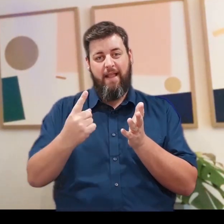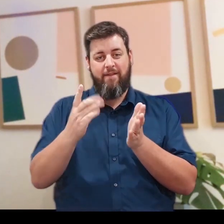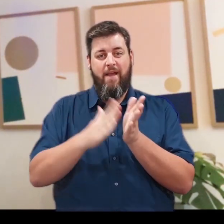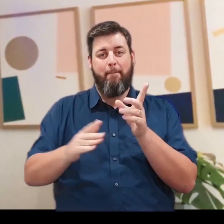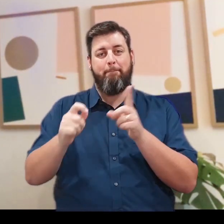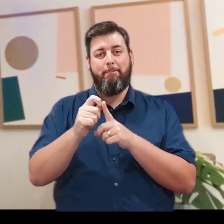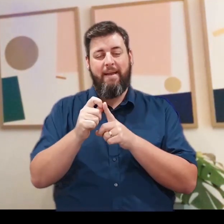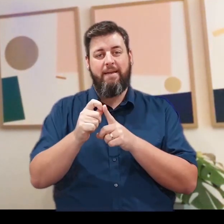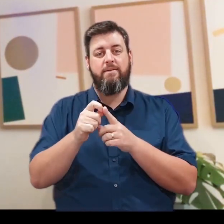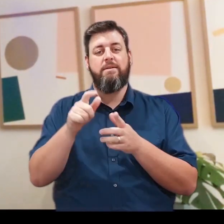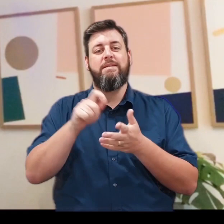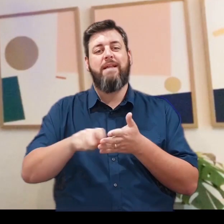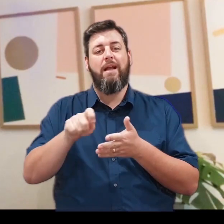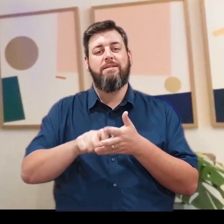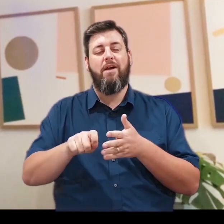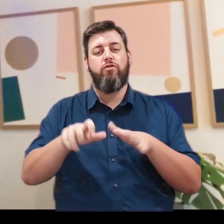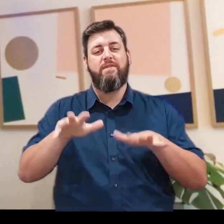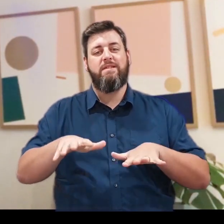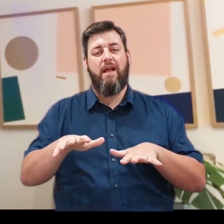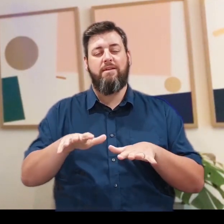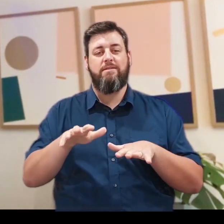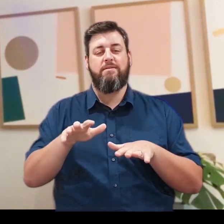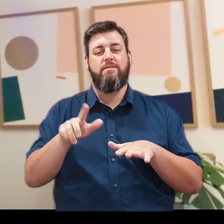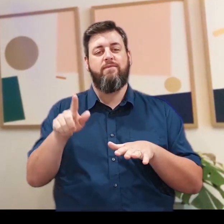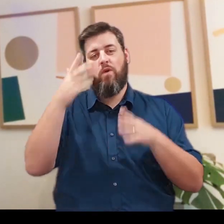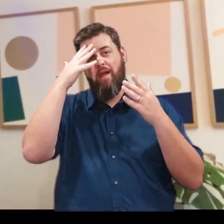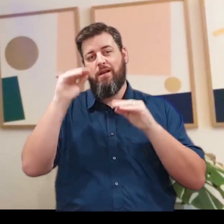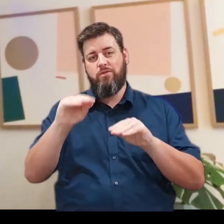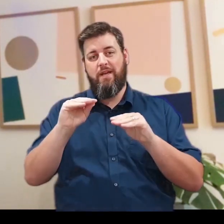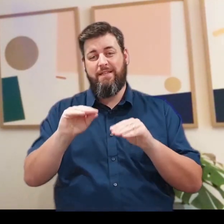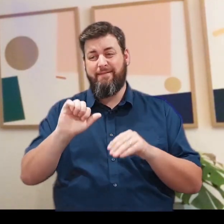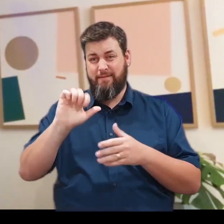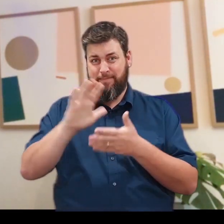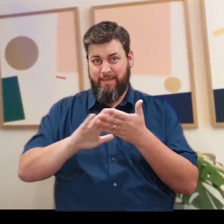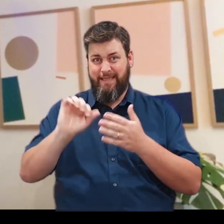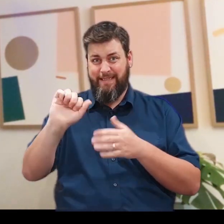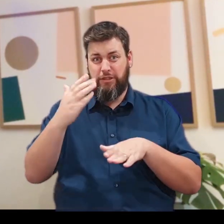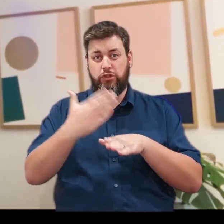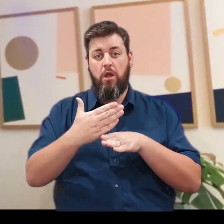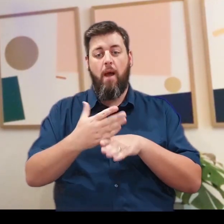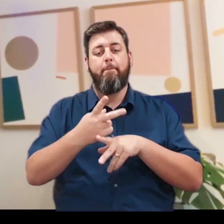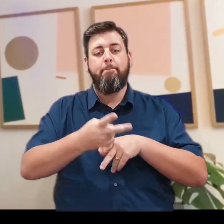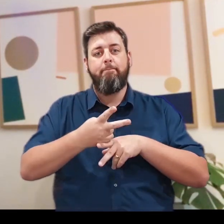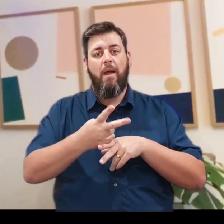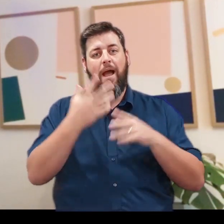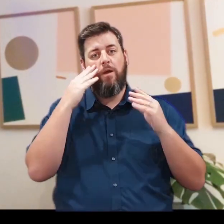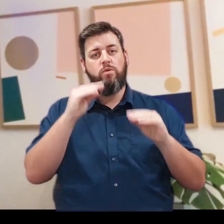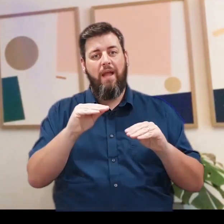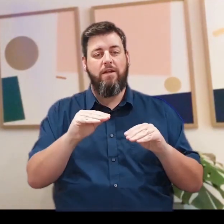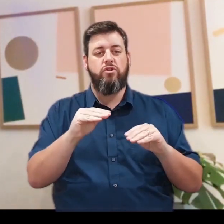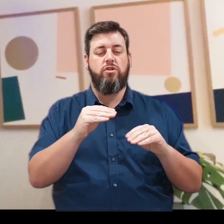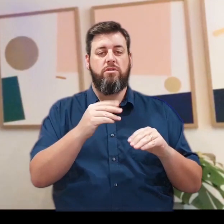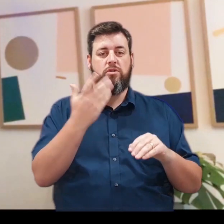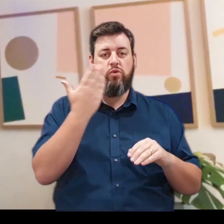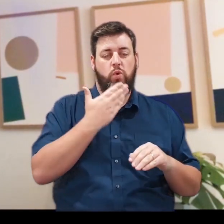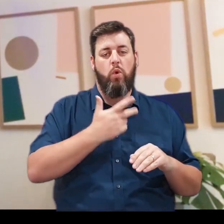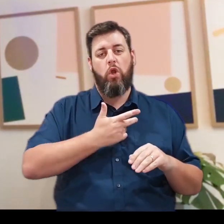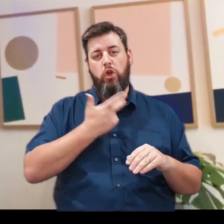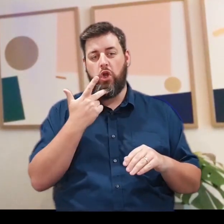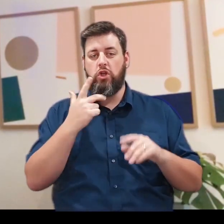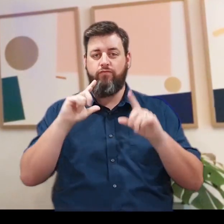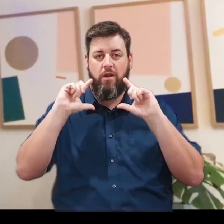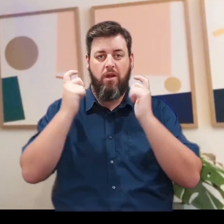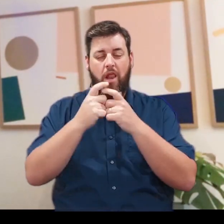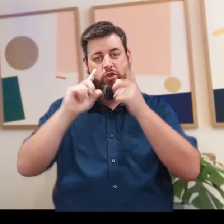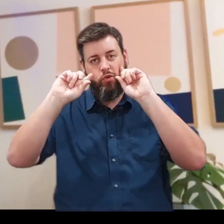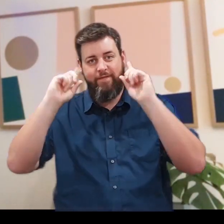That means it's his responsibility to look after all of our nurseries and schools and colleges and universities and all of the